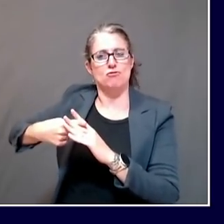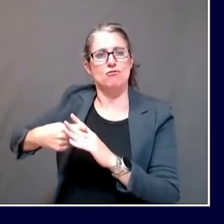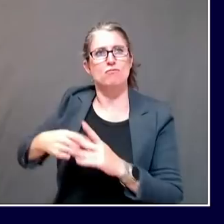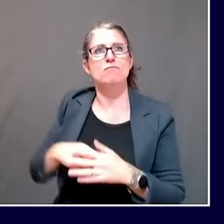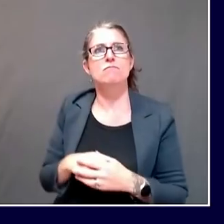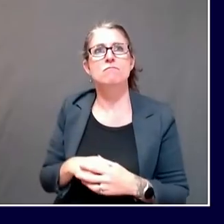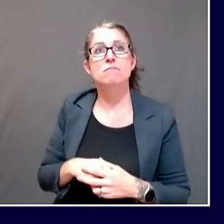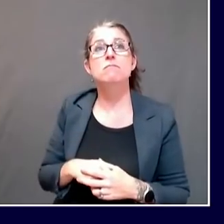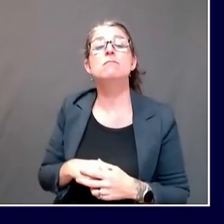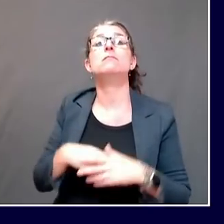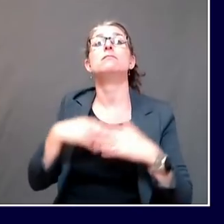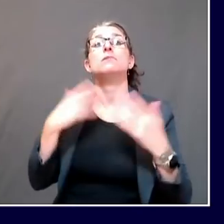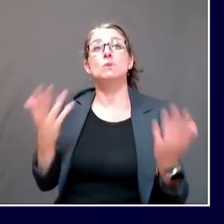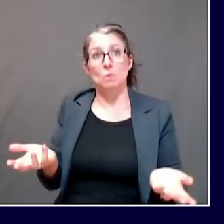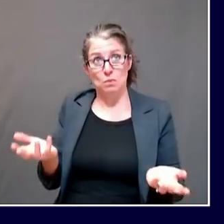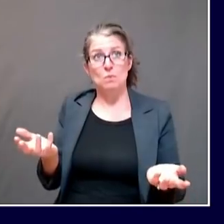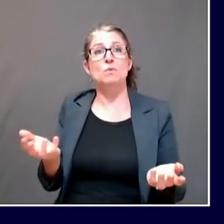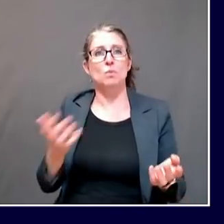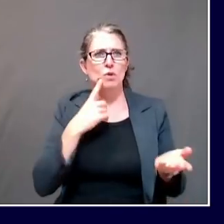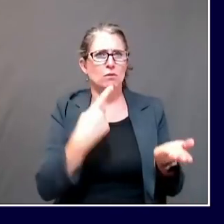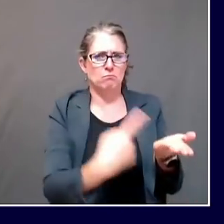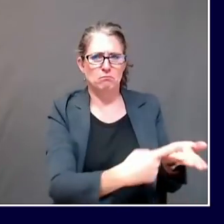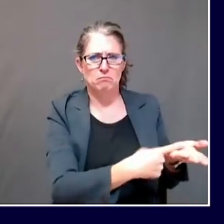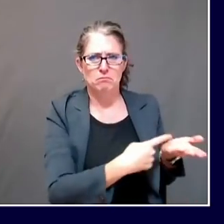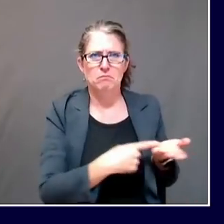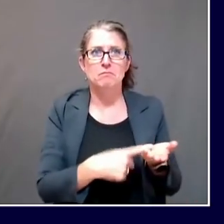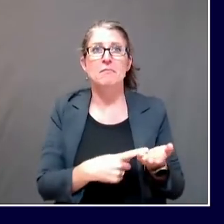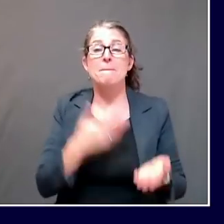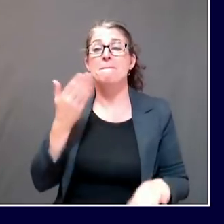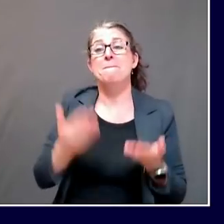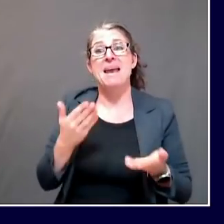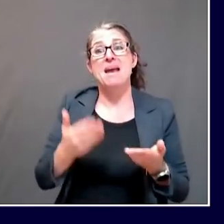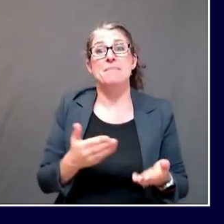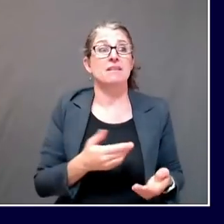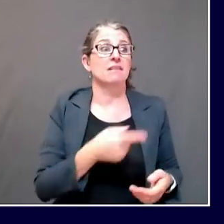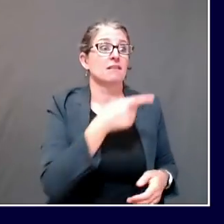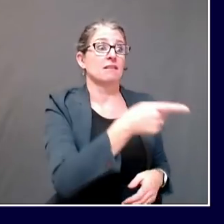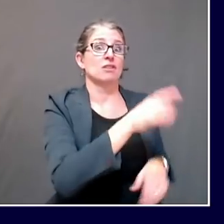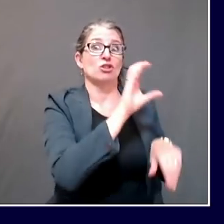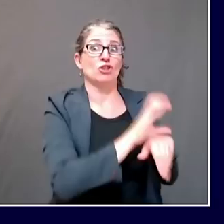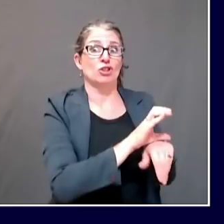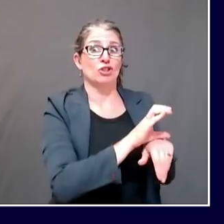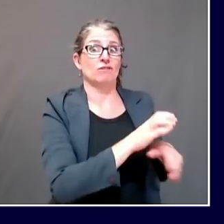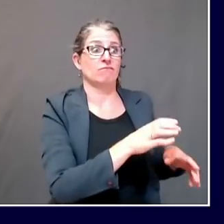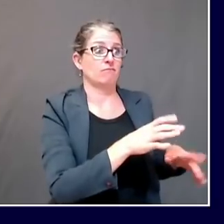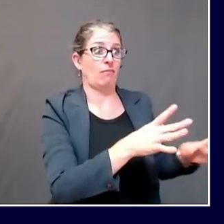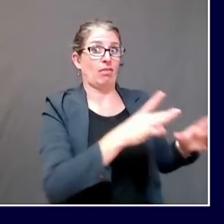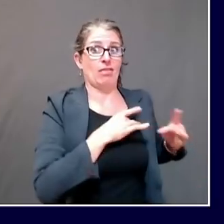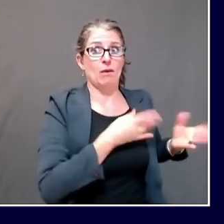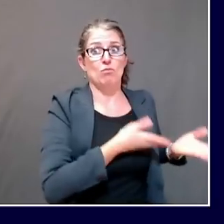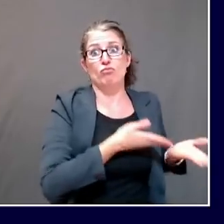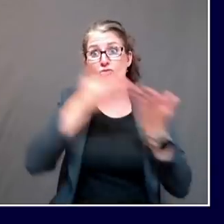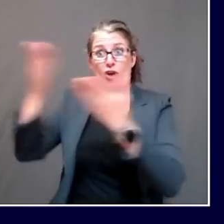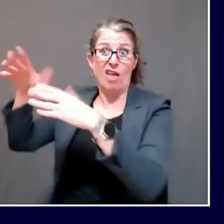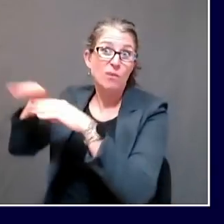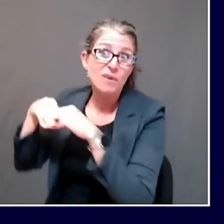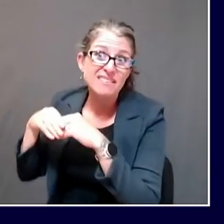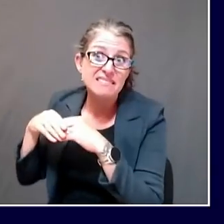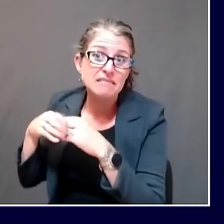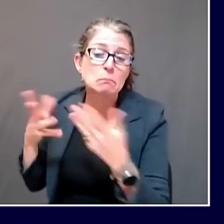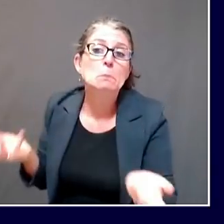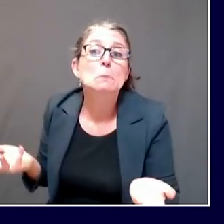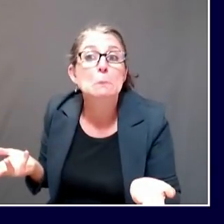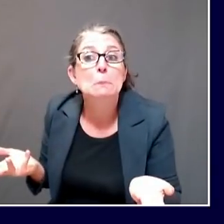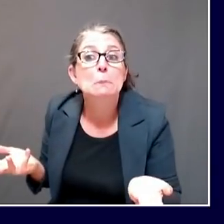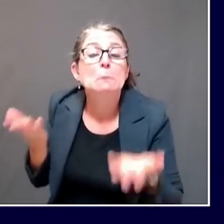through that process and we do identify that individuals were potentially infectious at the same time they may have been attending